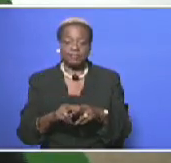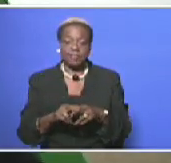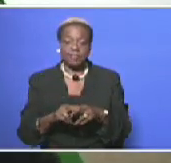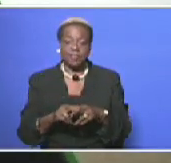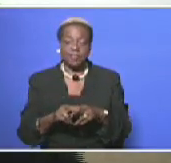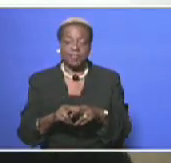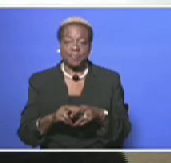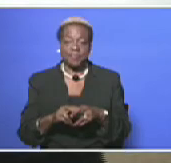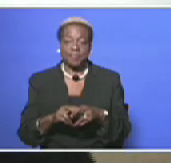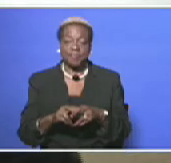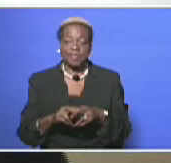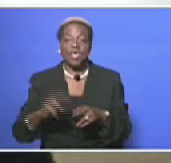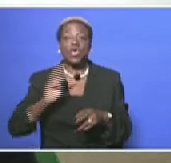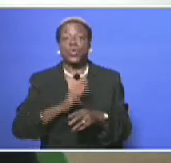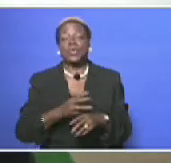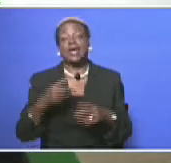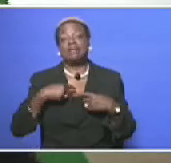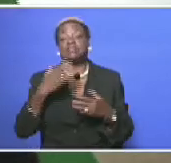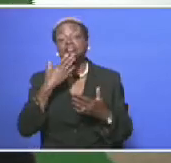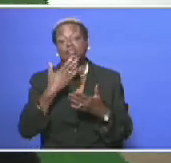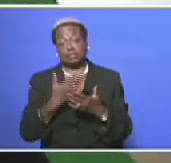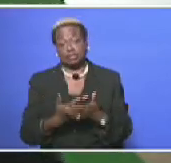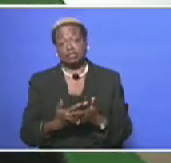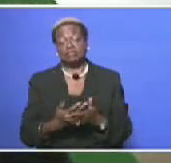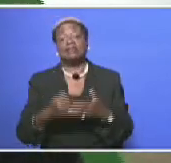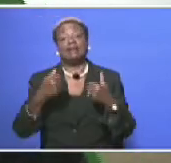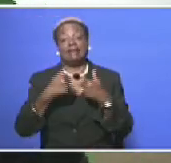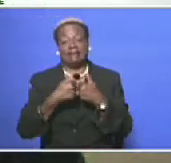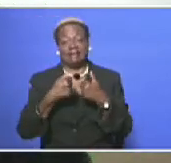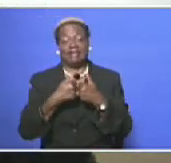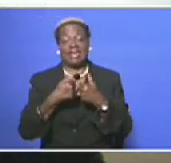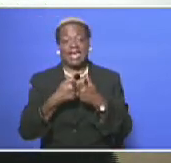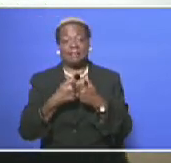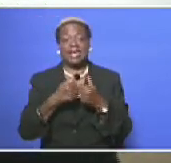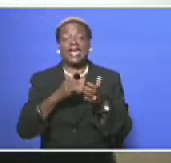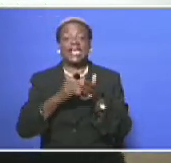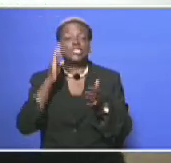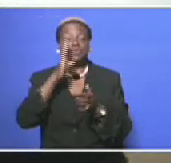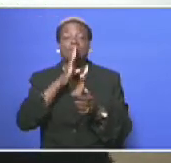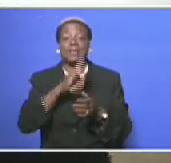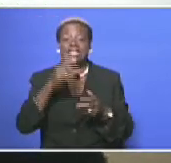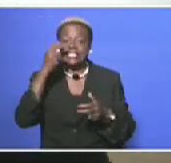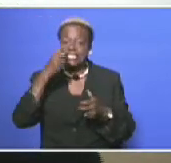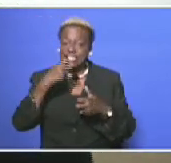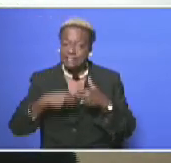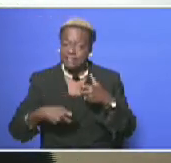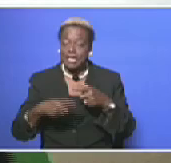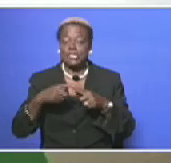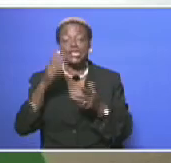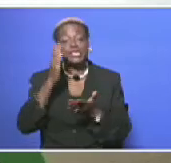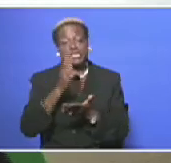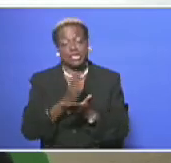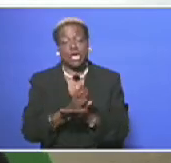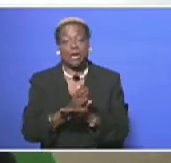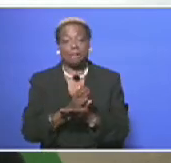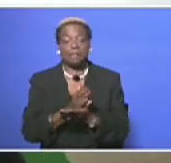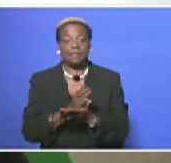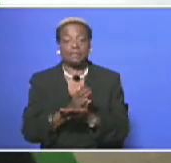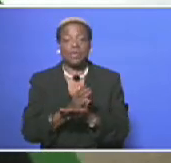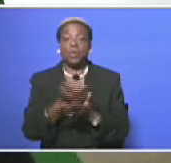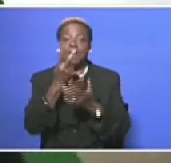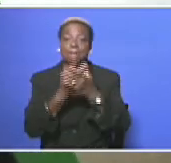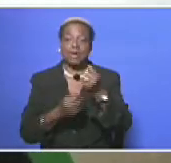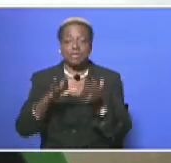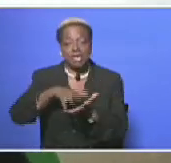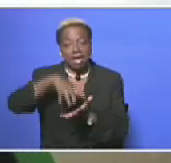it'll be a really good matchup. I know they'll be extremely difficult to stop, and so I think that we're both